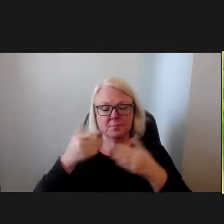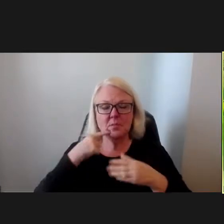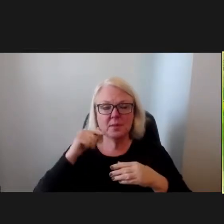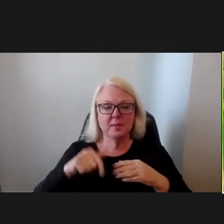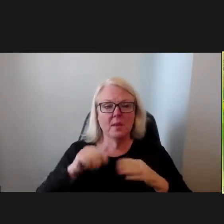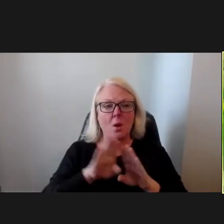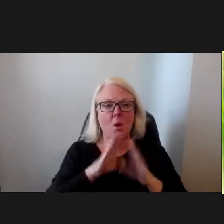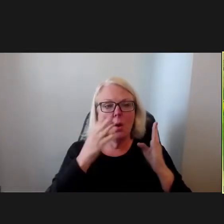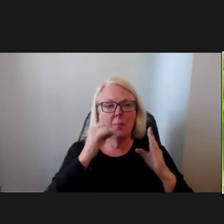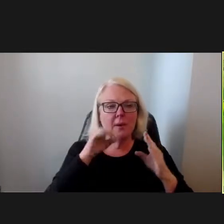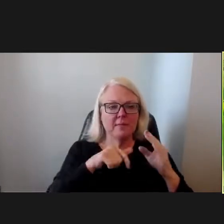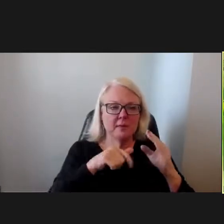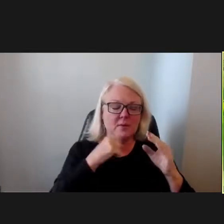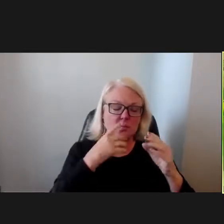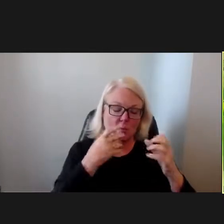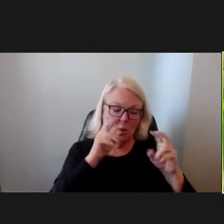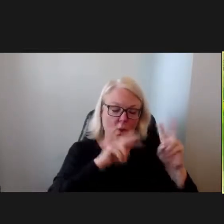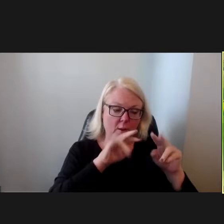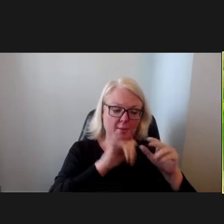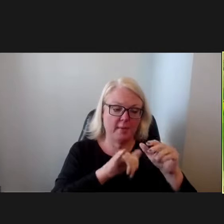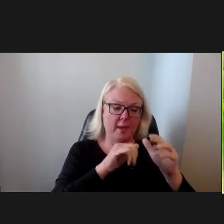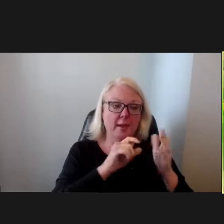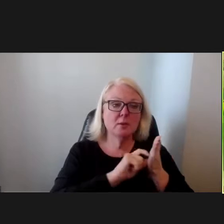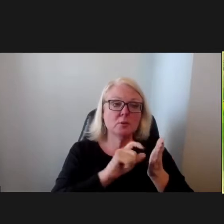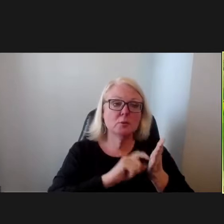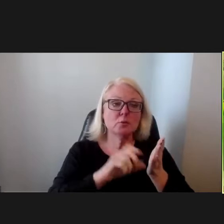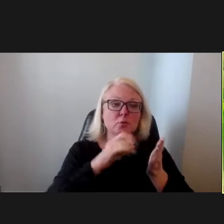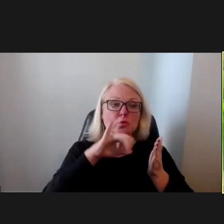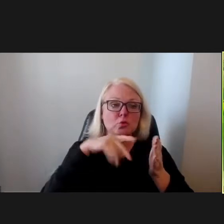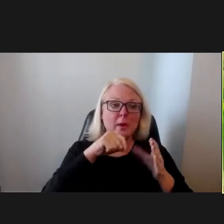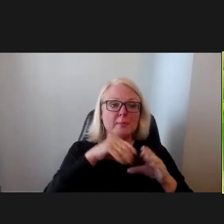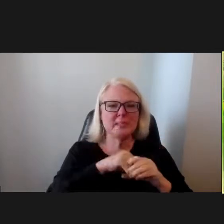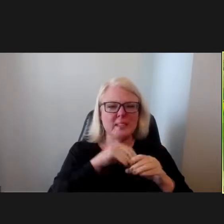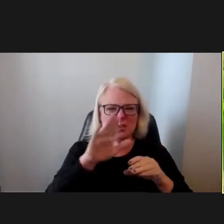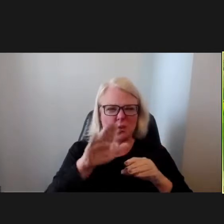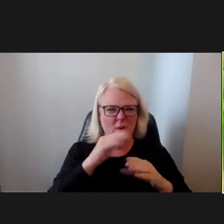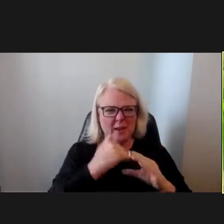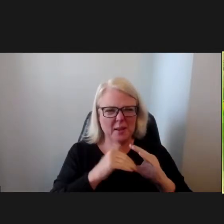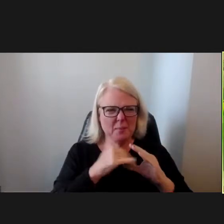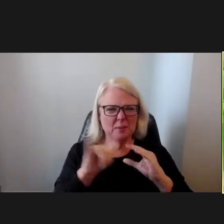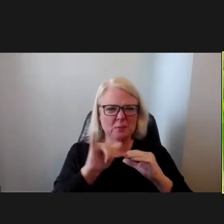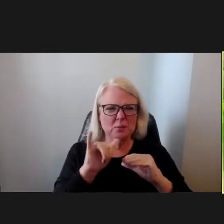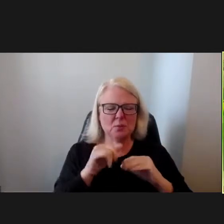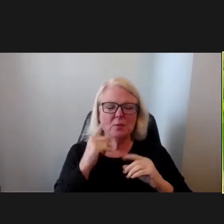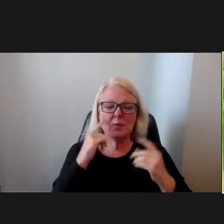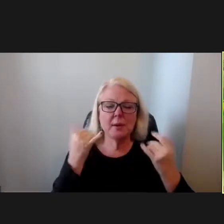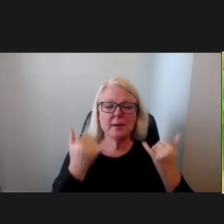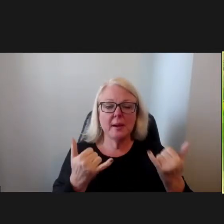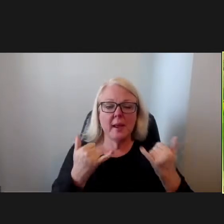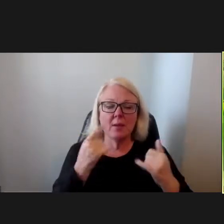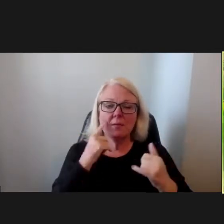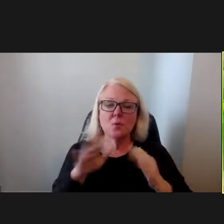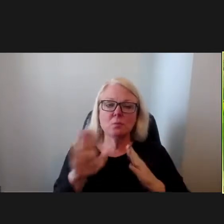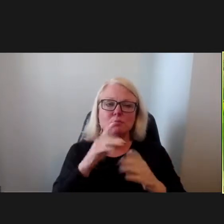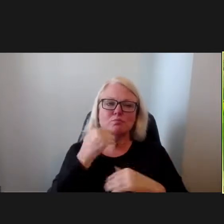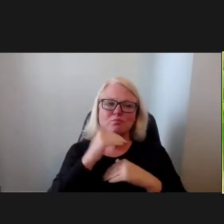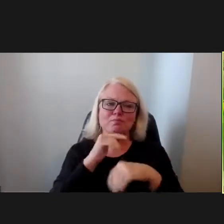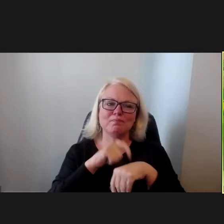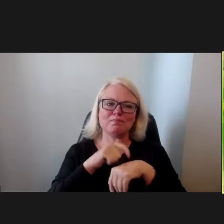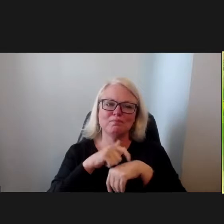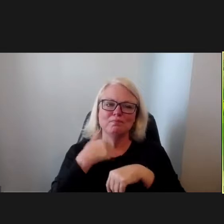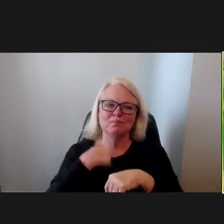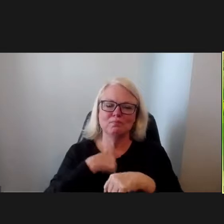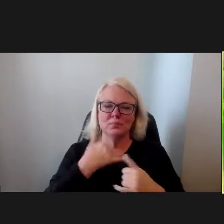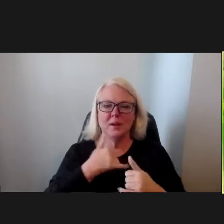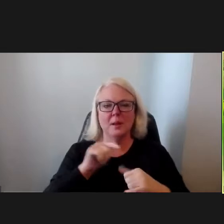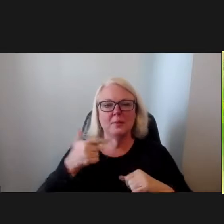like to view them, the link to that script is in your information email as well. For now, in the interest of your time, I'd like to turn things over